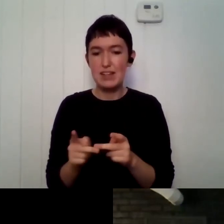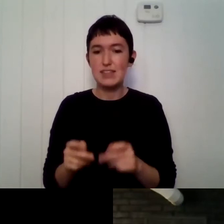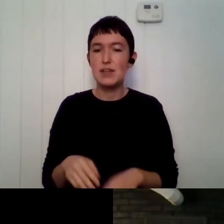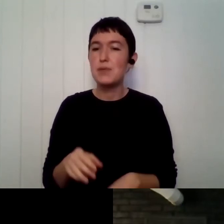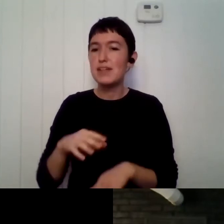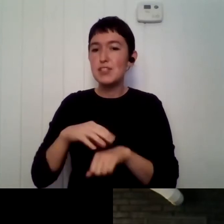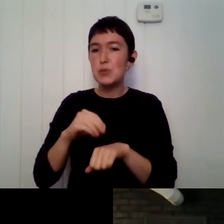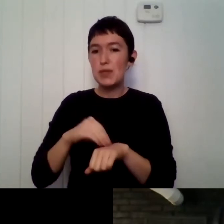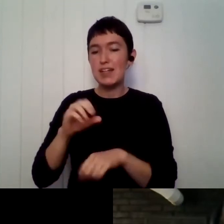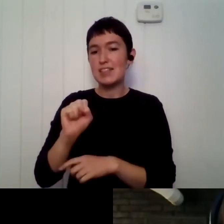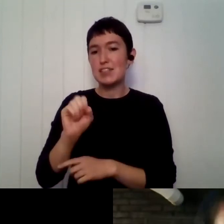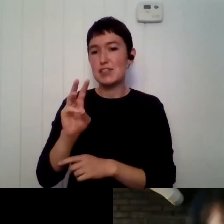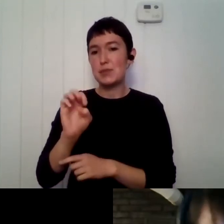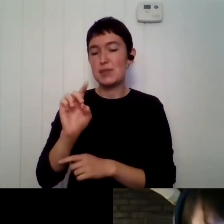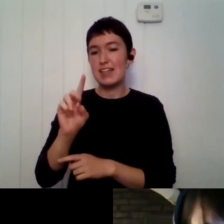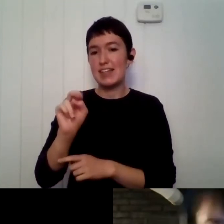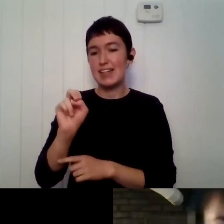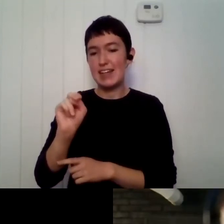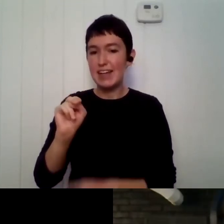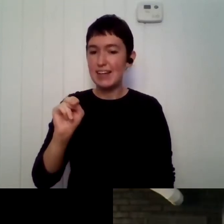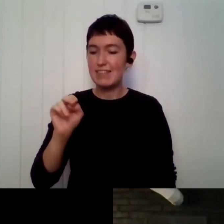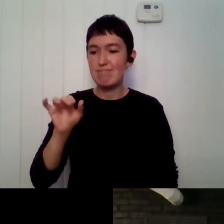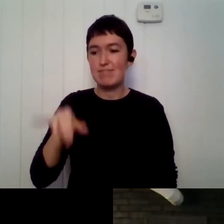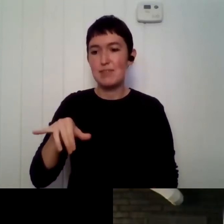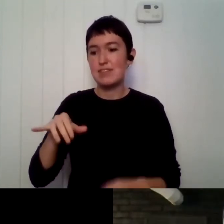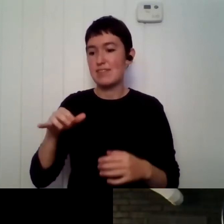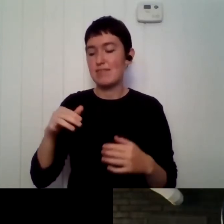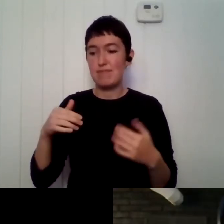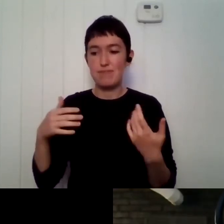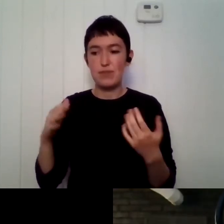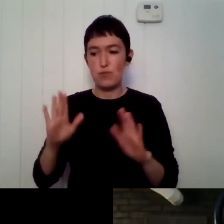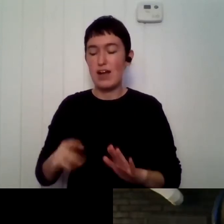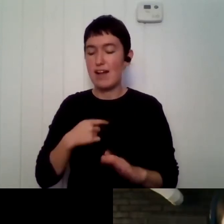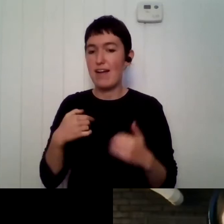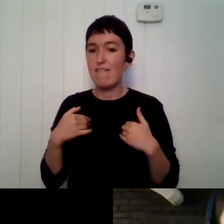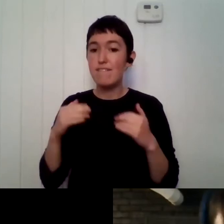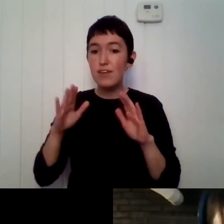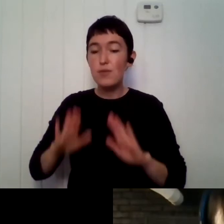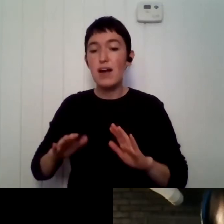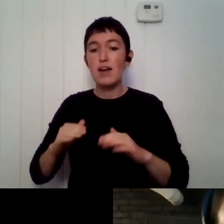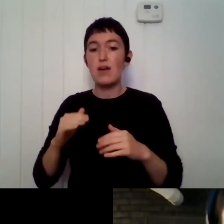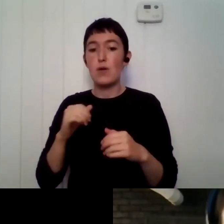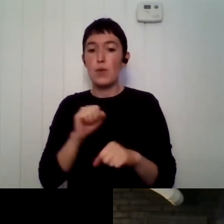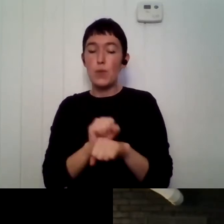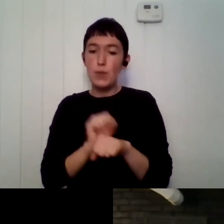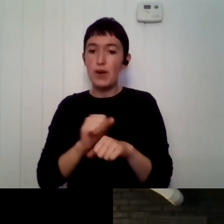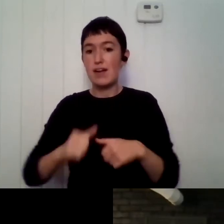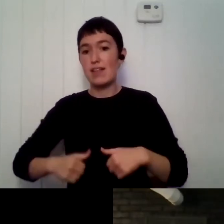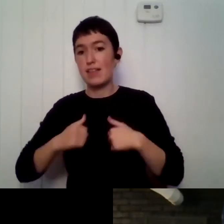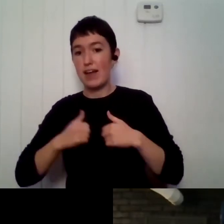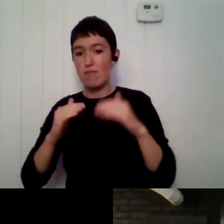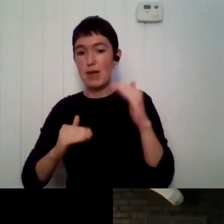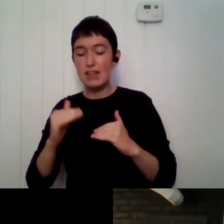Sweden. So I felt that, yeah, I had a really good work-life balance, and it's really easy to get out into nature from anywhere that you live.